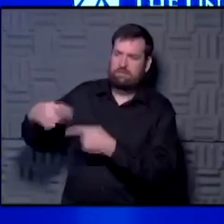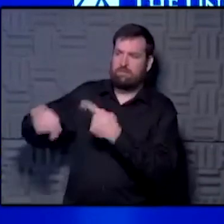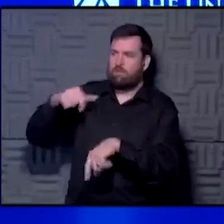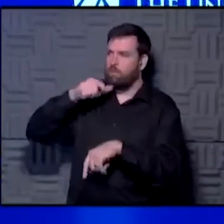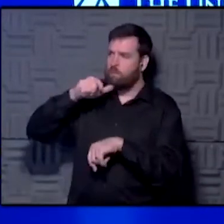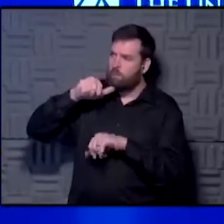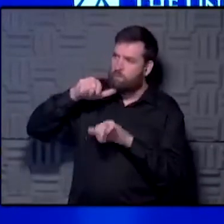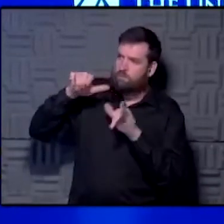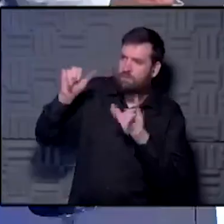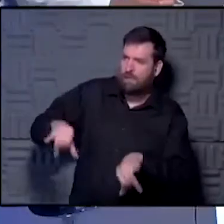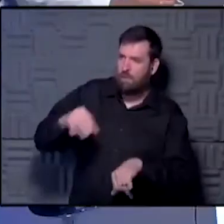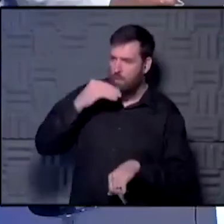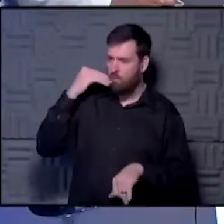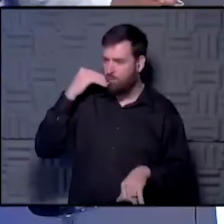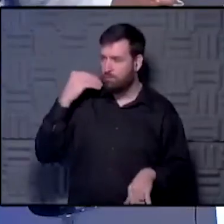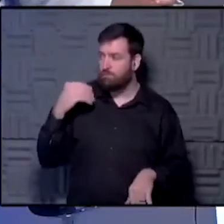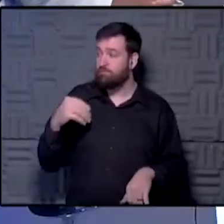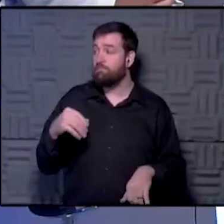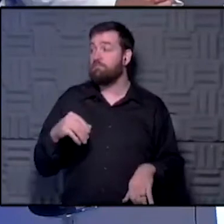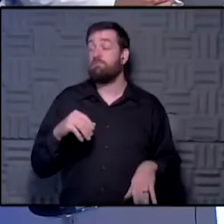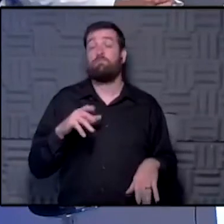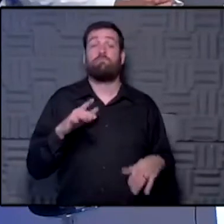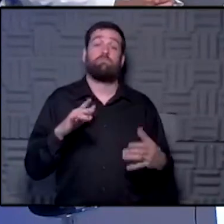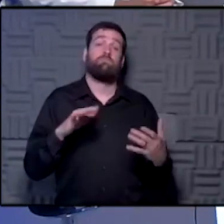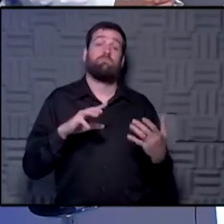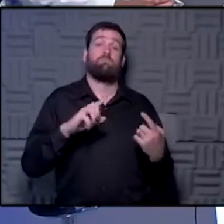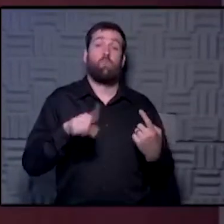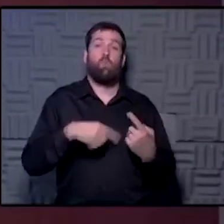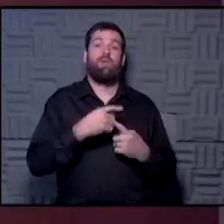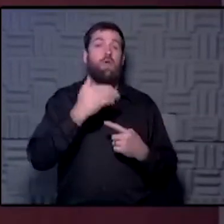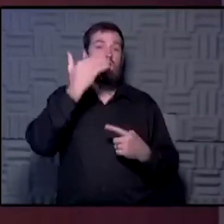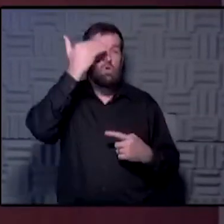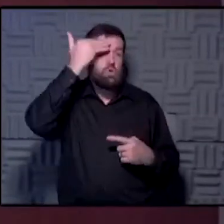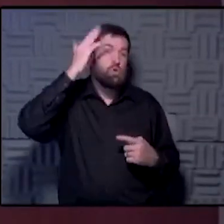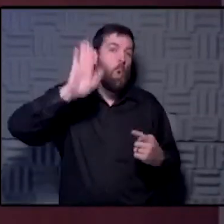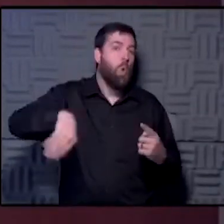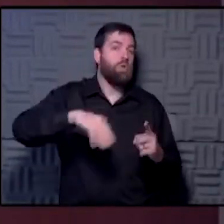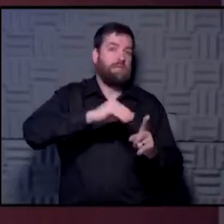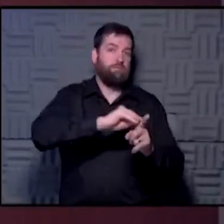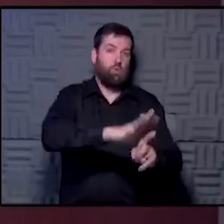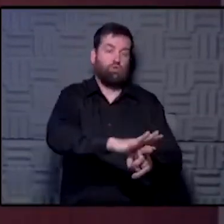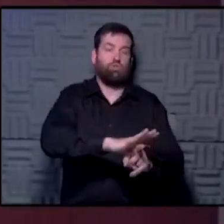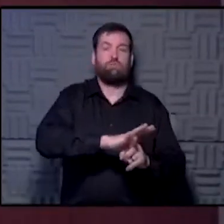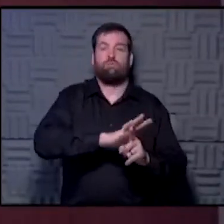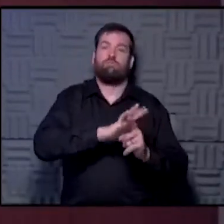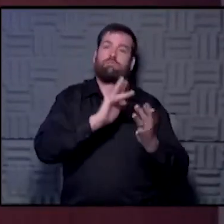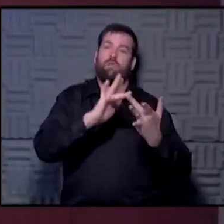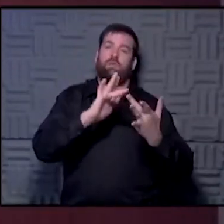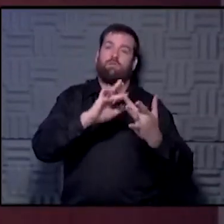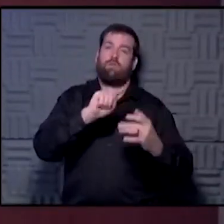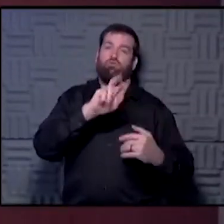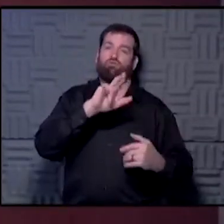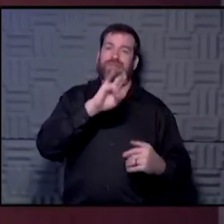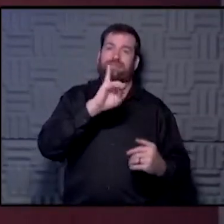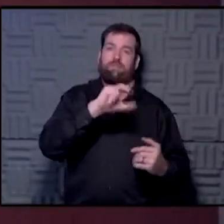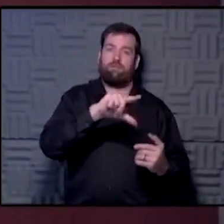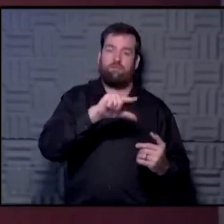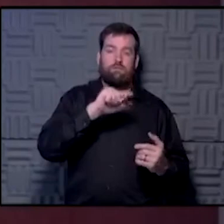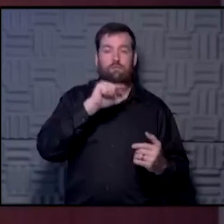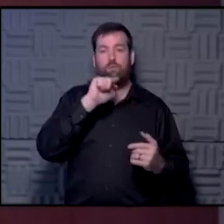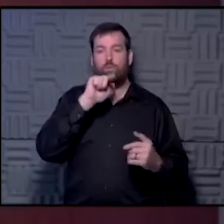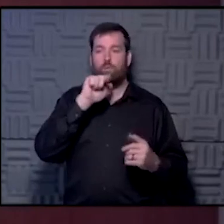home. Yeah. Sure. So whenever we have a known exposure, we go off of the contact tracing guidelines and identify who